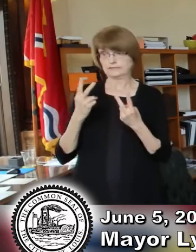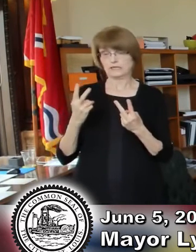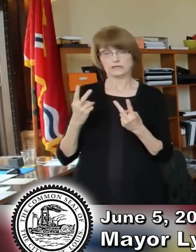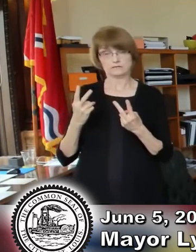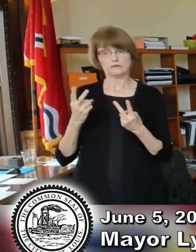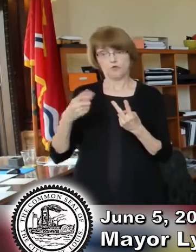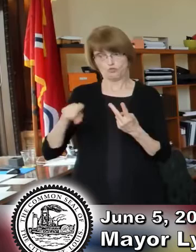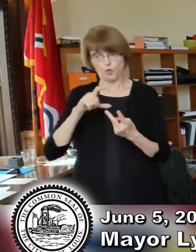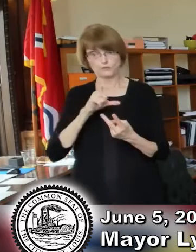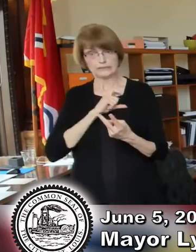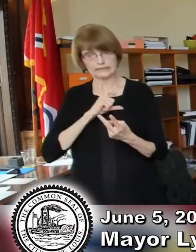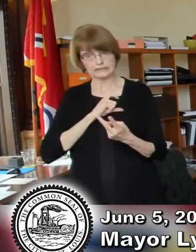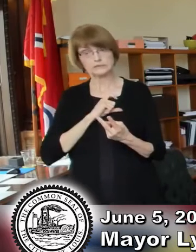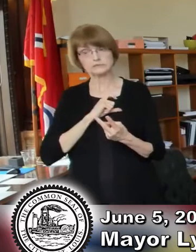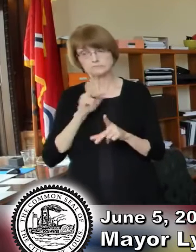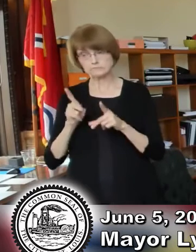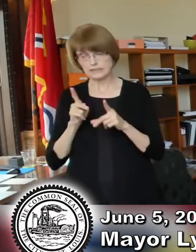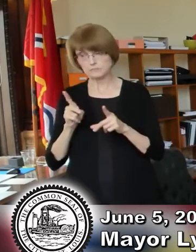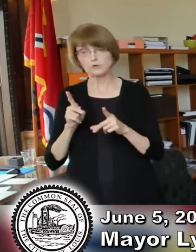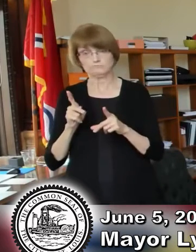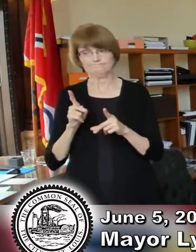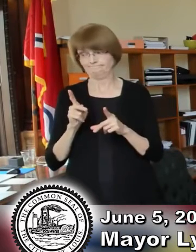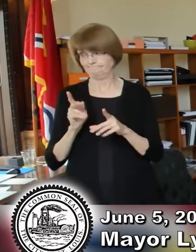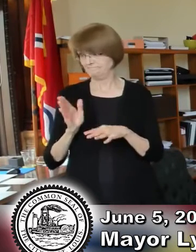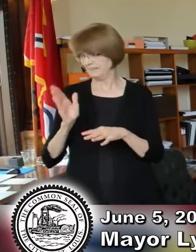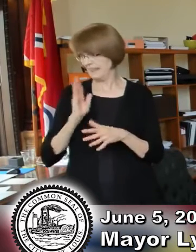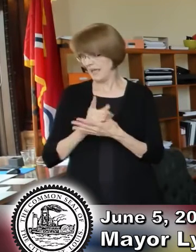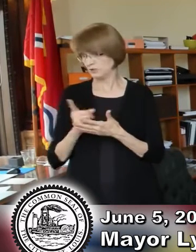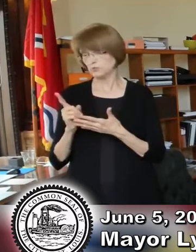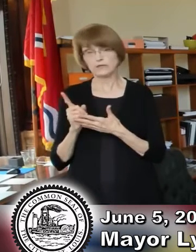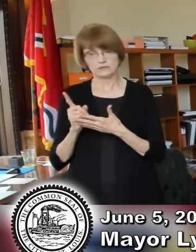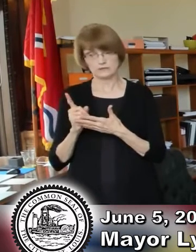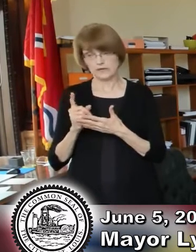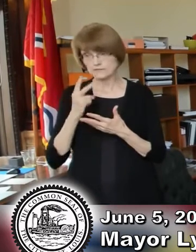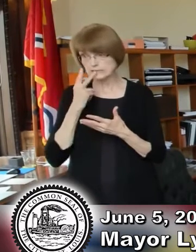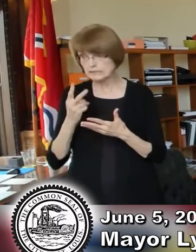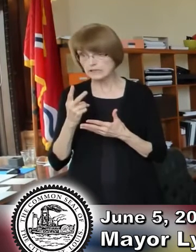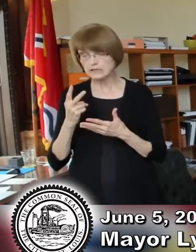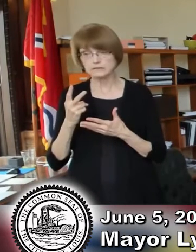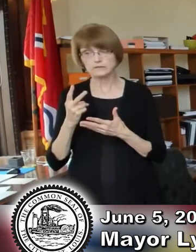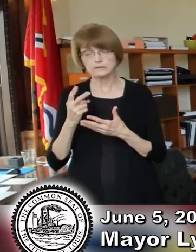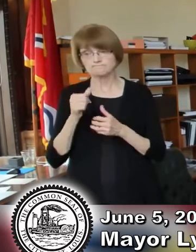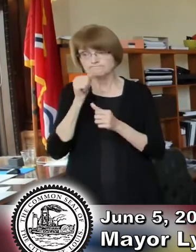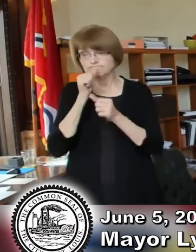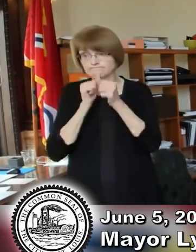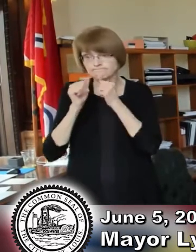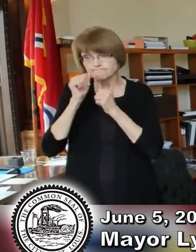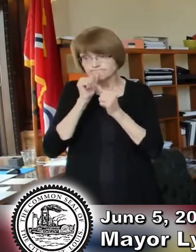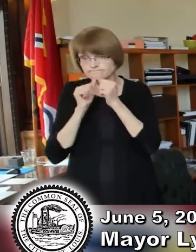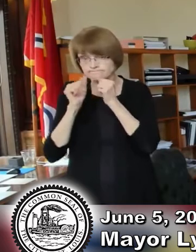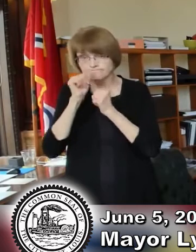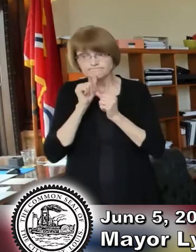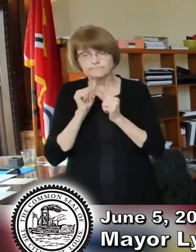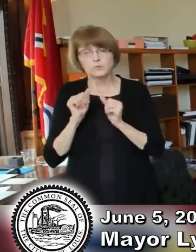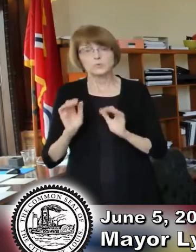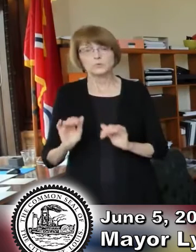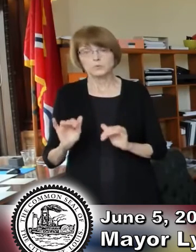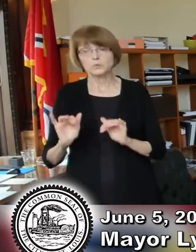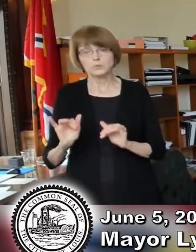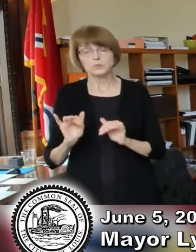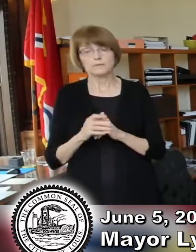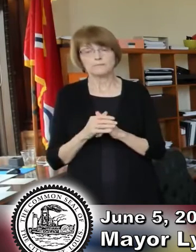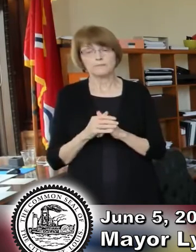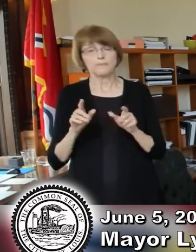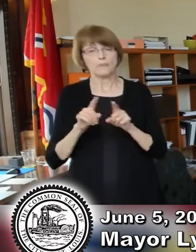and tolerance over the last week of protesting. What you've also seen is